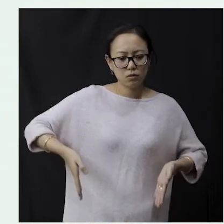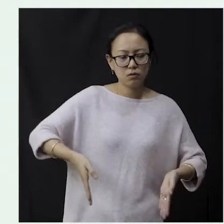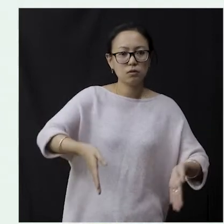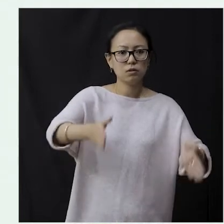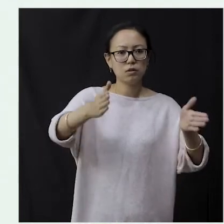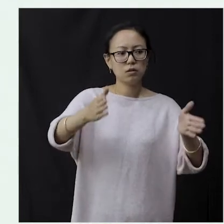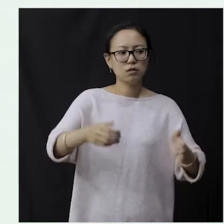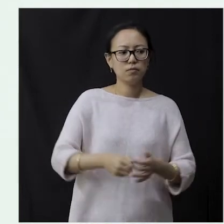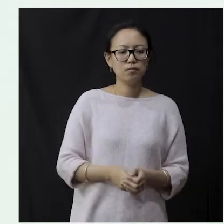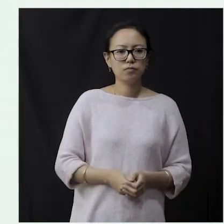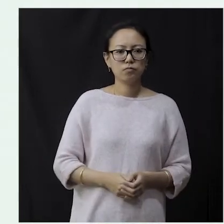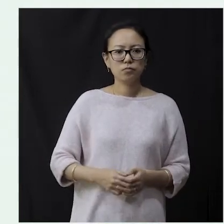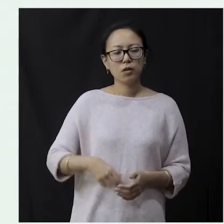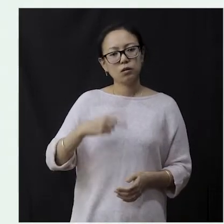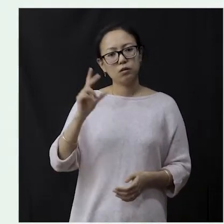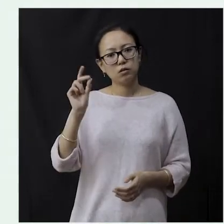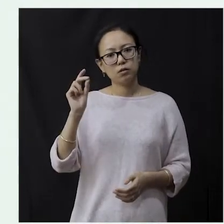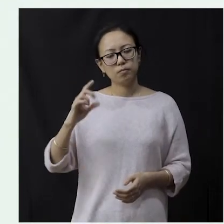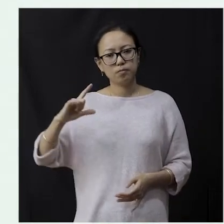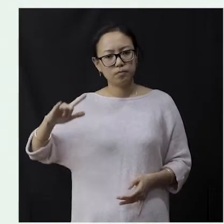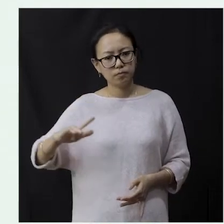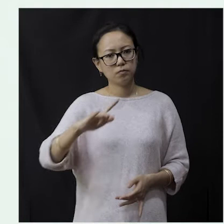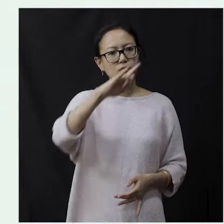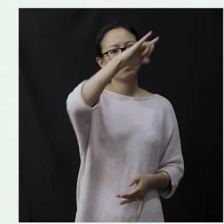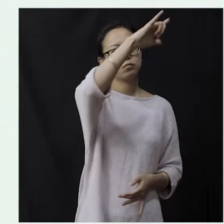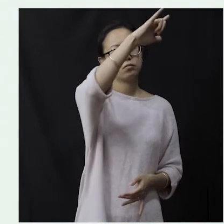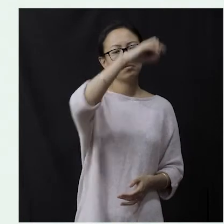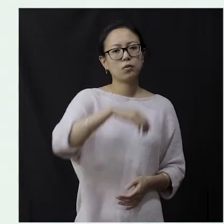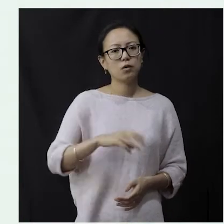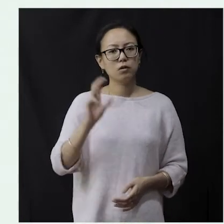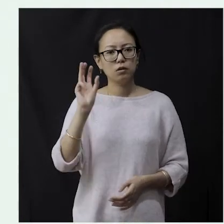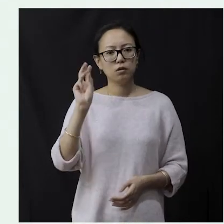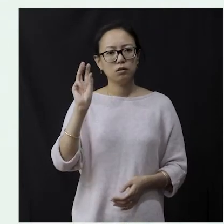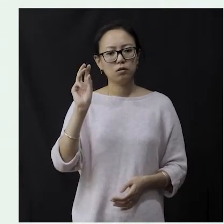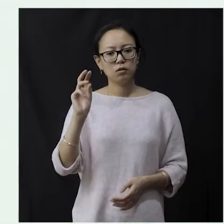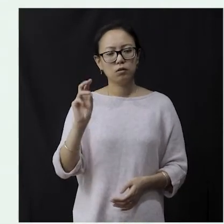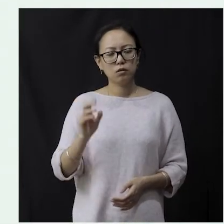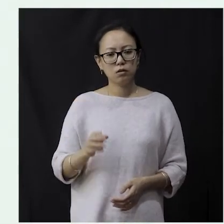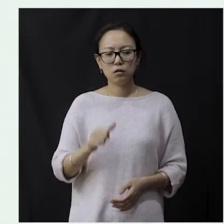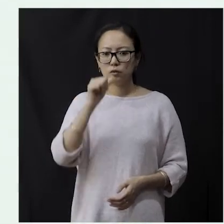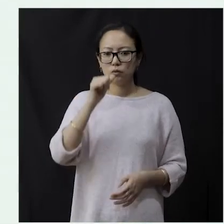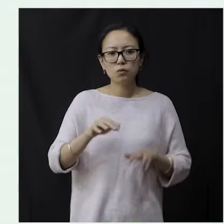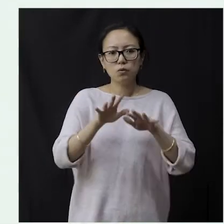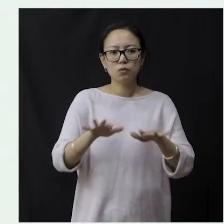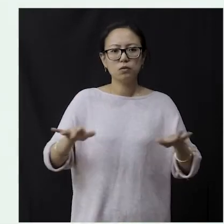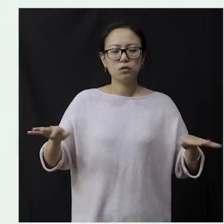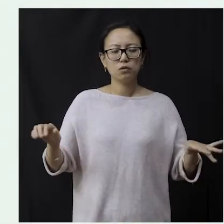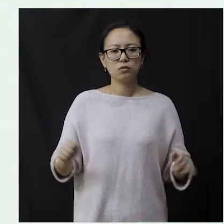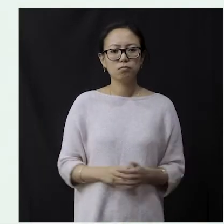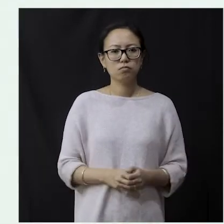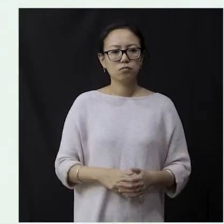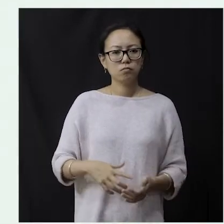two is air transport, and the third one is water transport. All right, remember